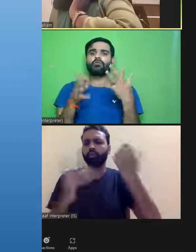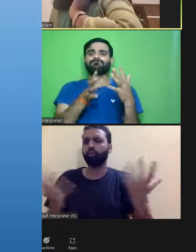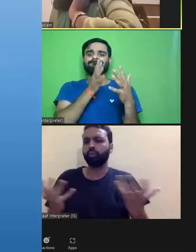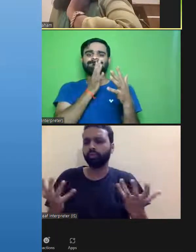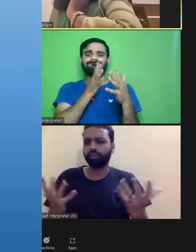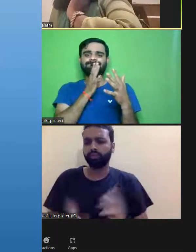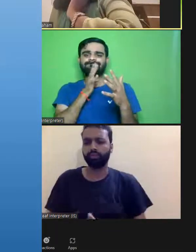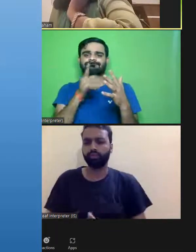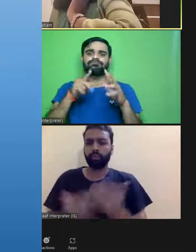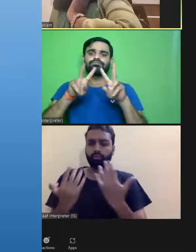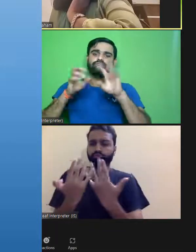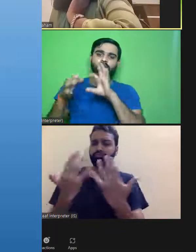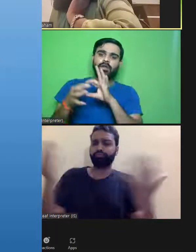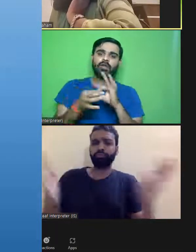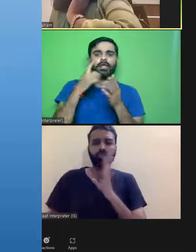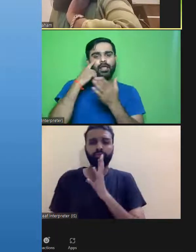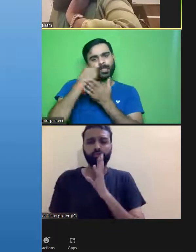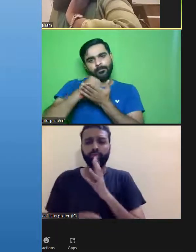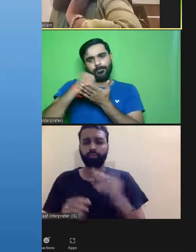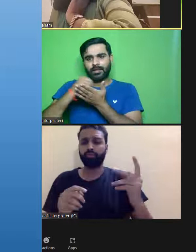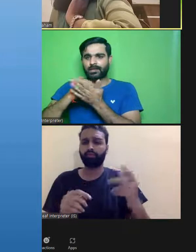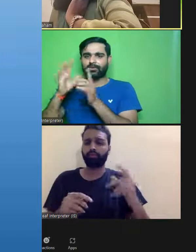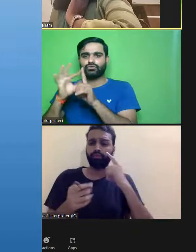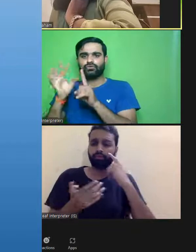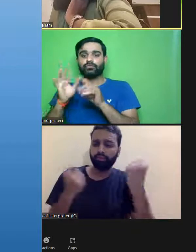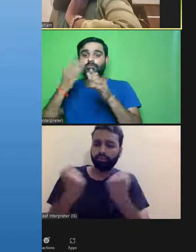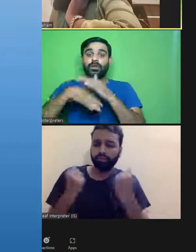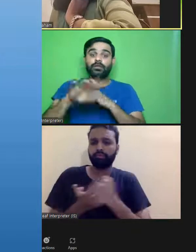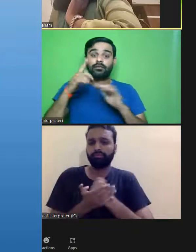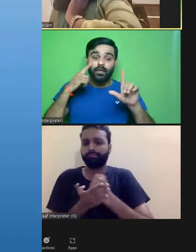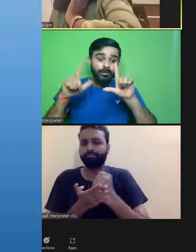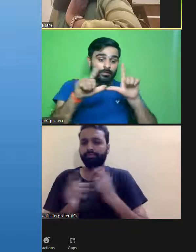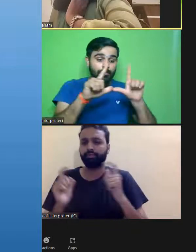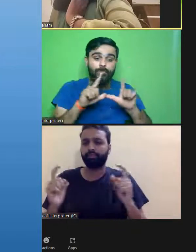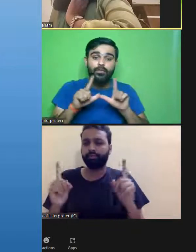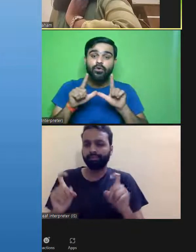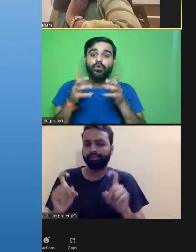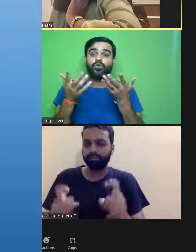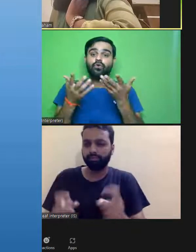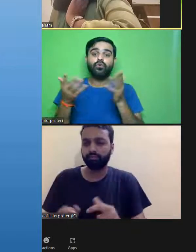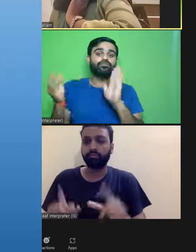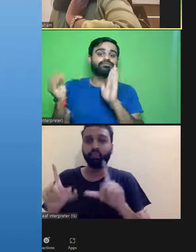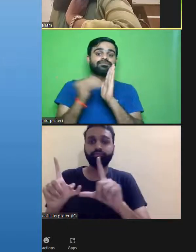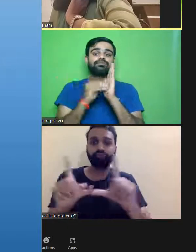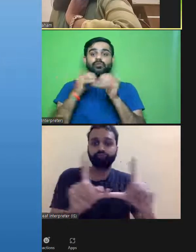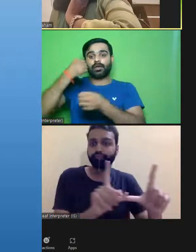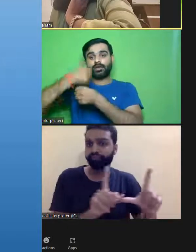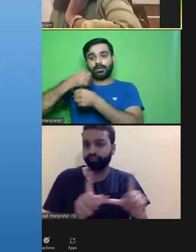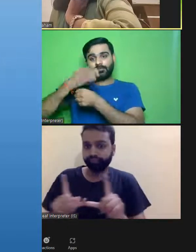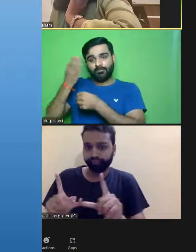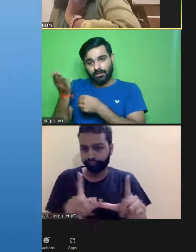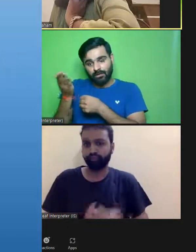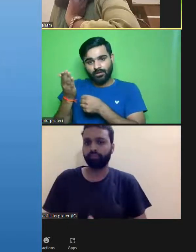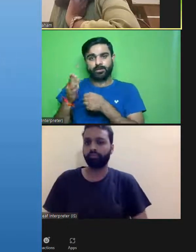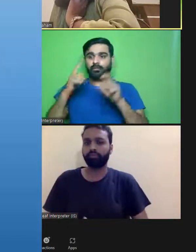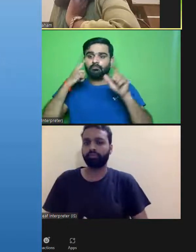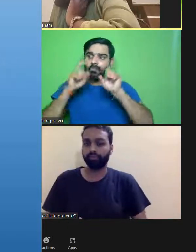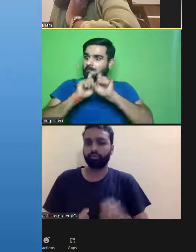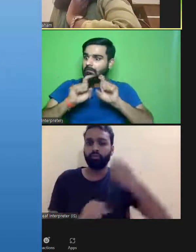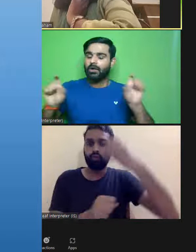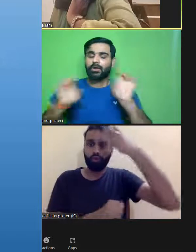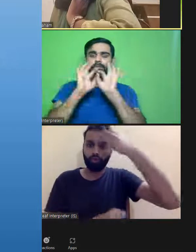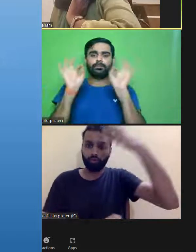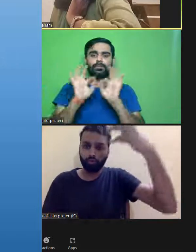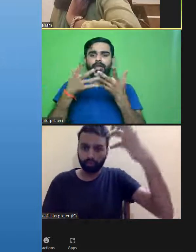UN perspectives only, and there was no evidence coming up from commitments by governments. No clear how impactful